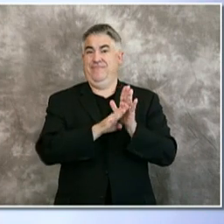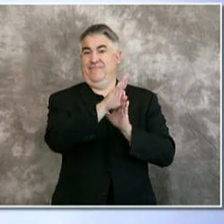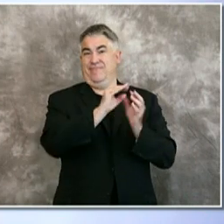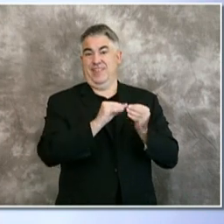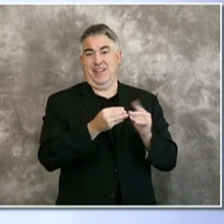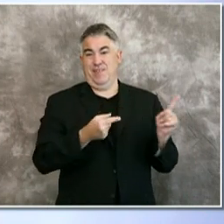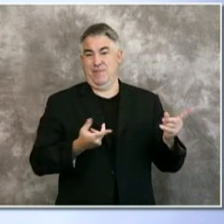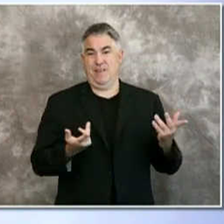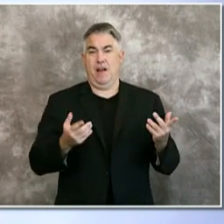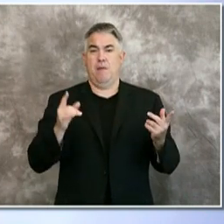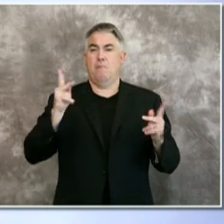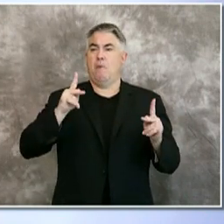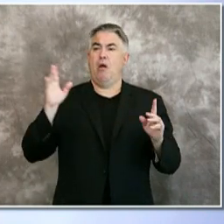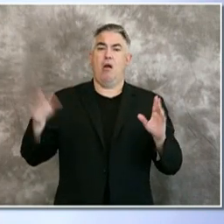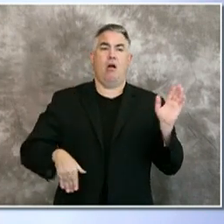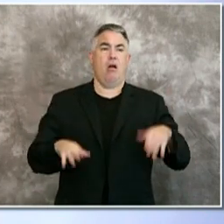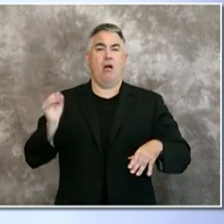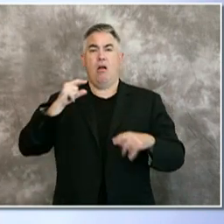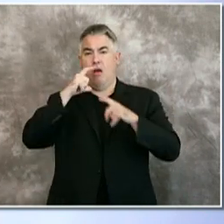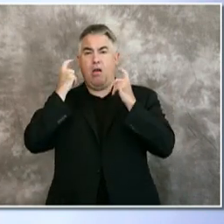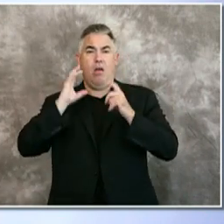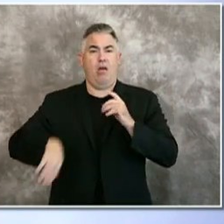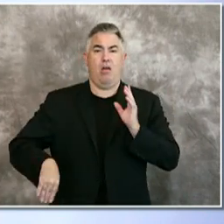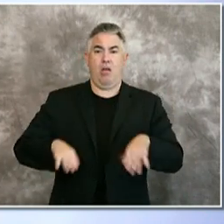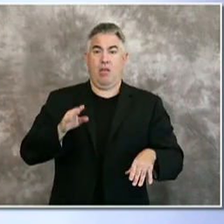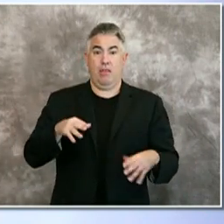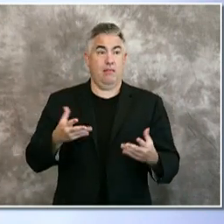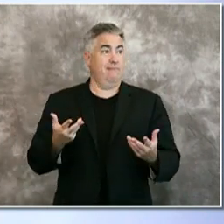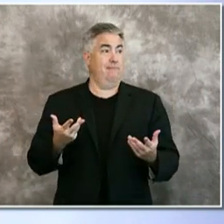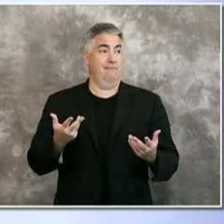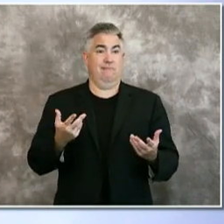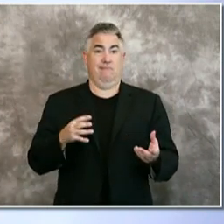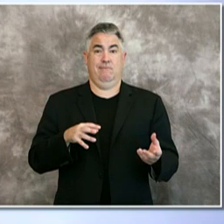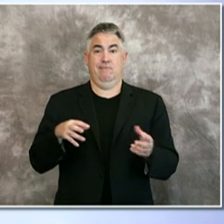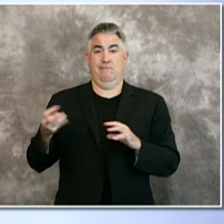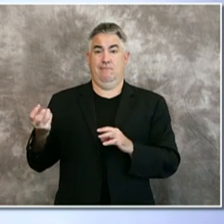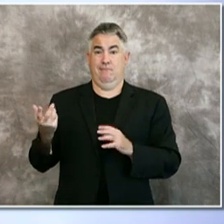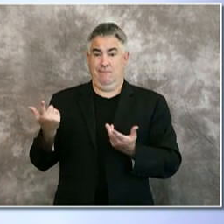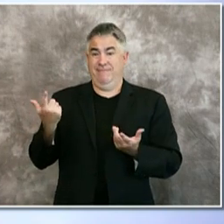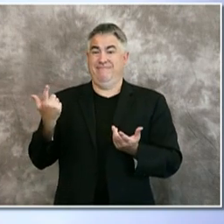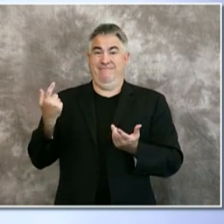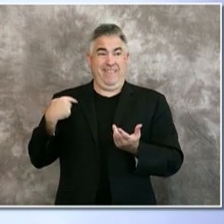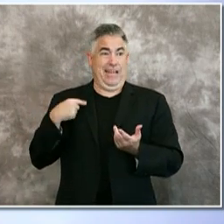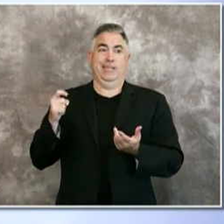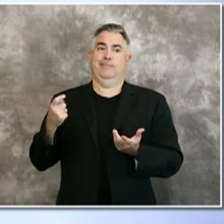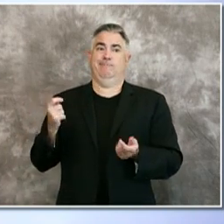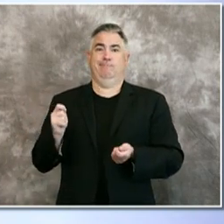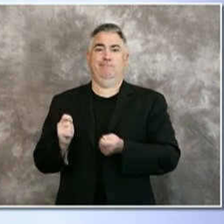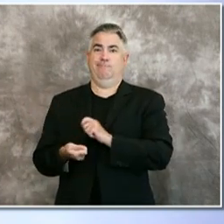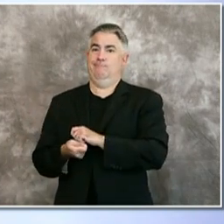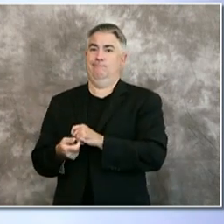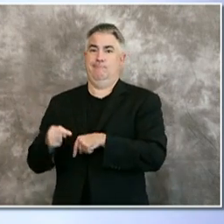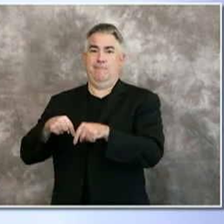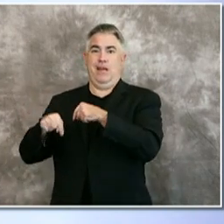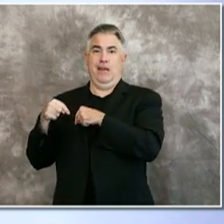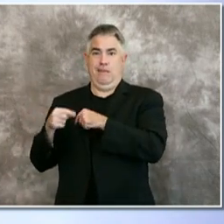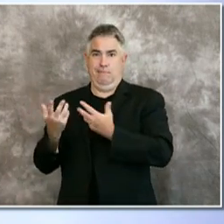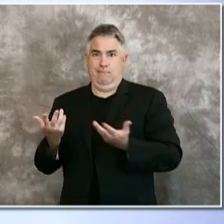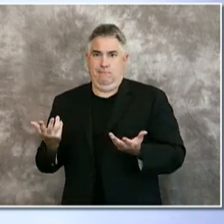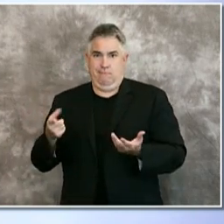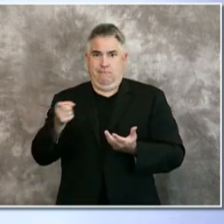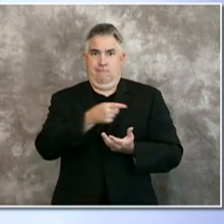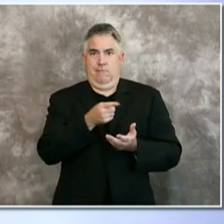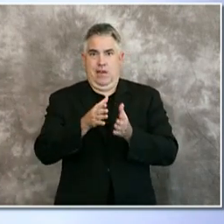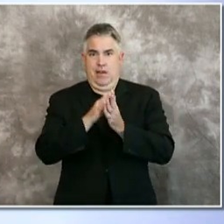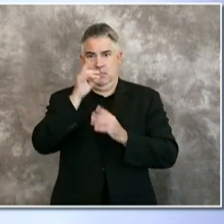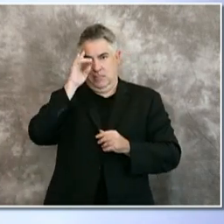lightly, and they're not decisions that are not taken understanding the very difficult strain and stresses you're under. They are decisions that are